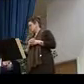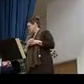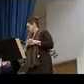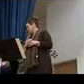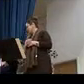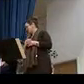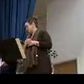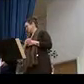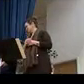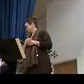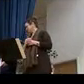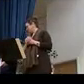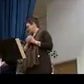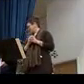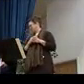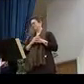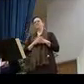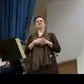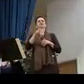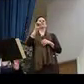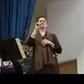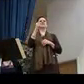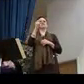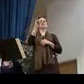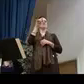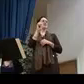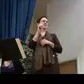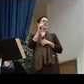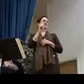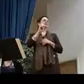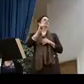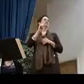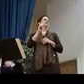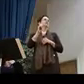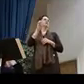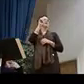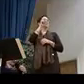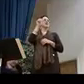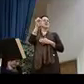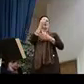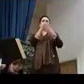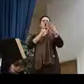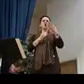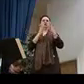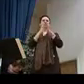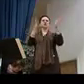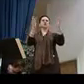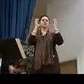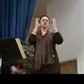Stephanie Lee Bagan, Associate of Arts, General Education.